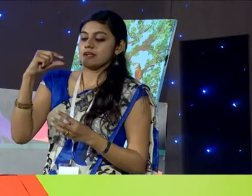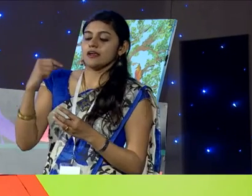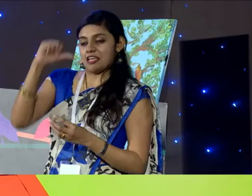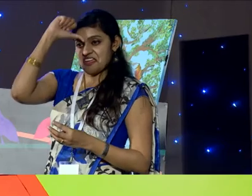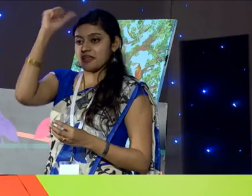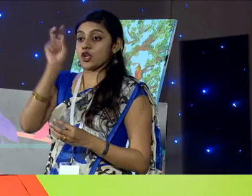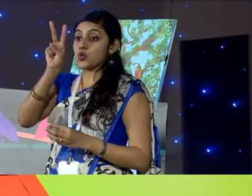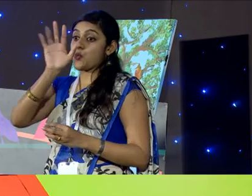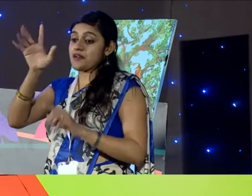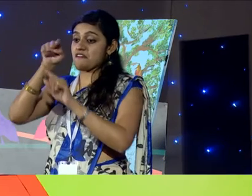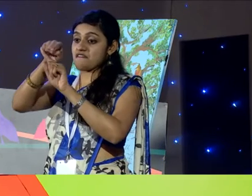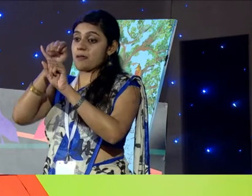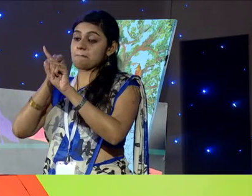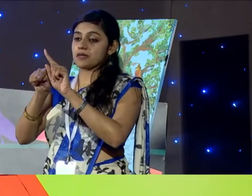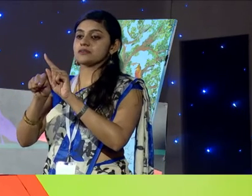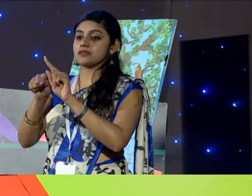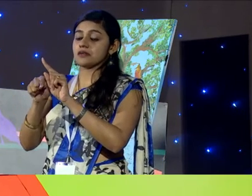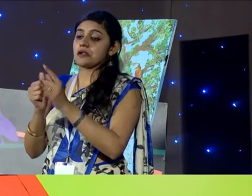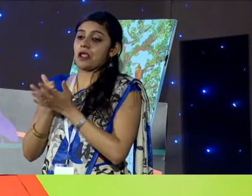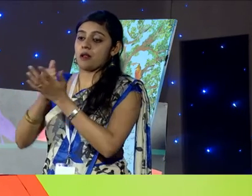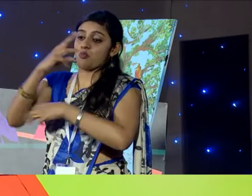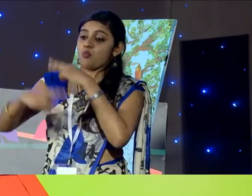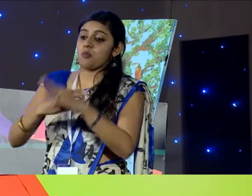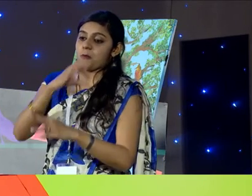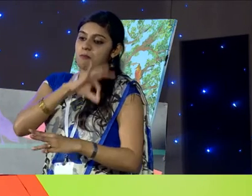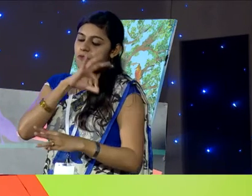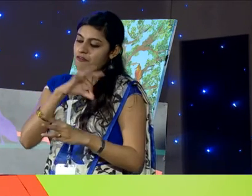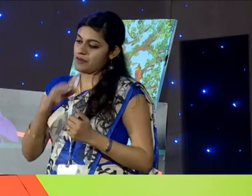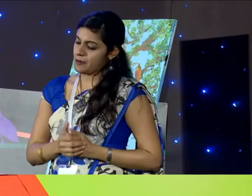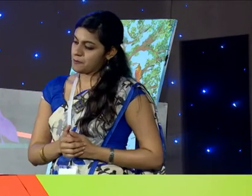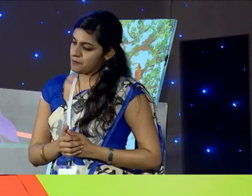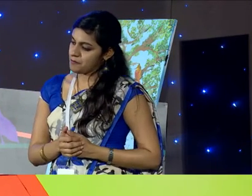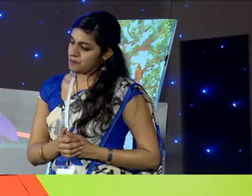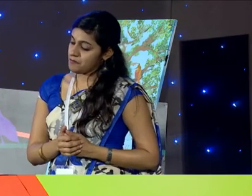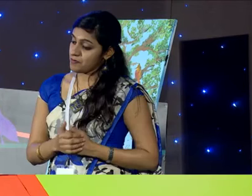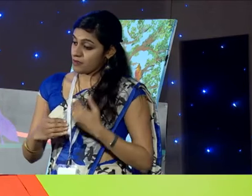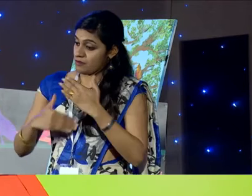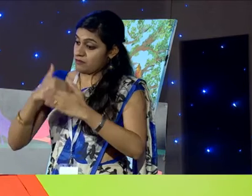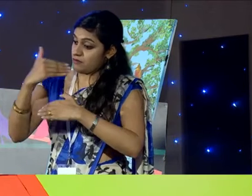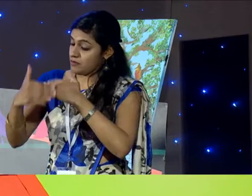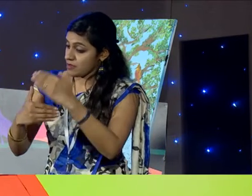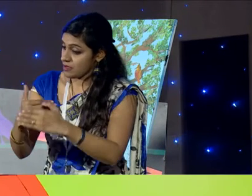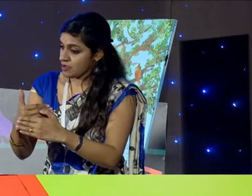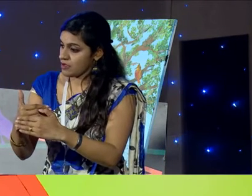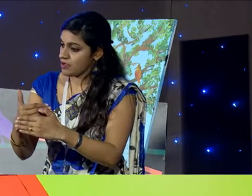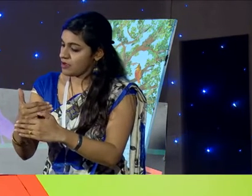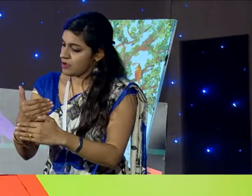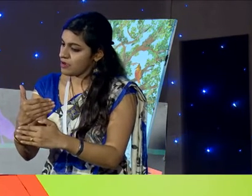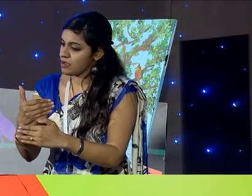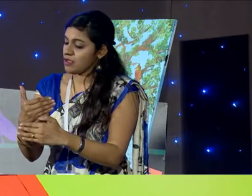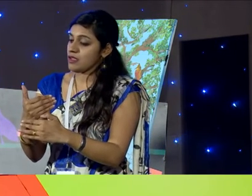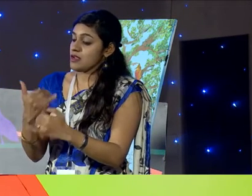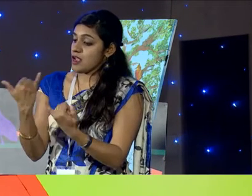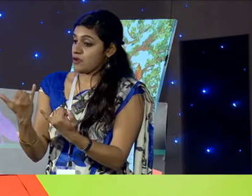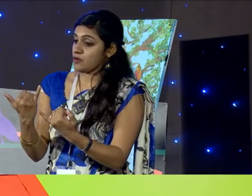two of them, were 50% of the world's wealth. By 1820, India was 16% of world GDP, and at the time of